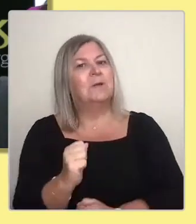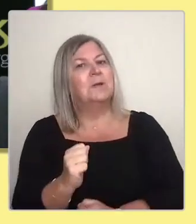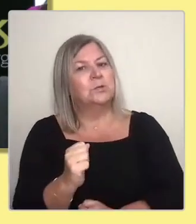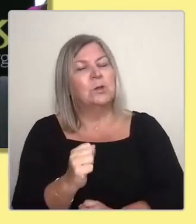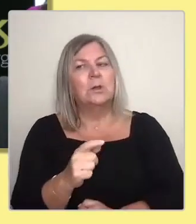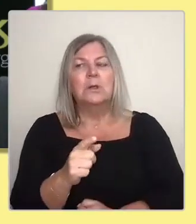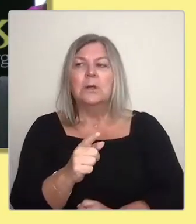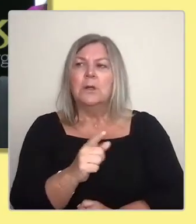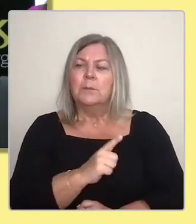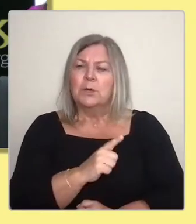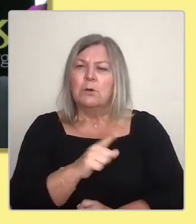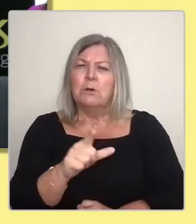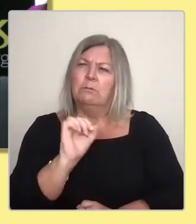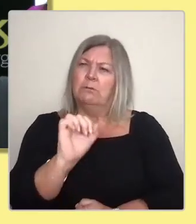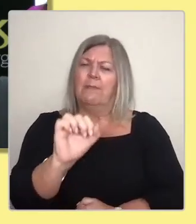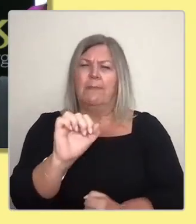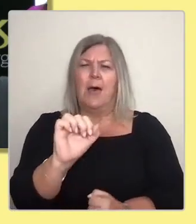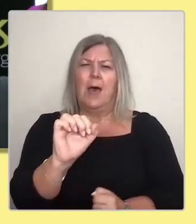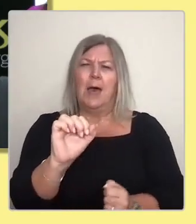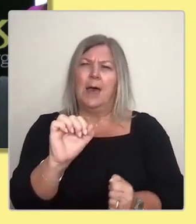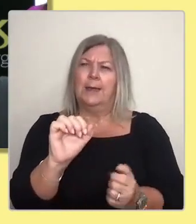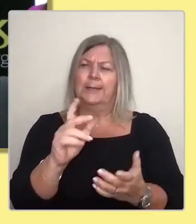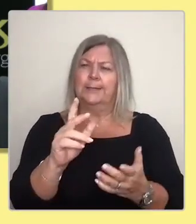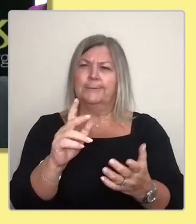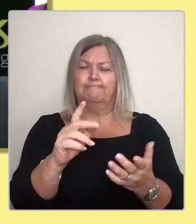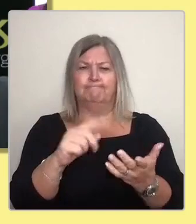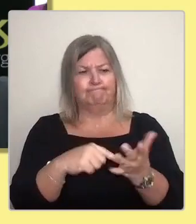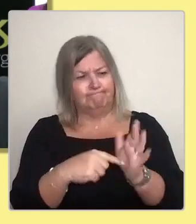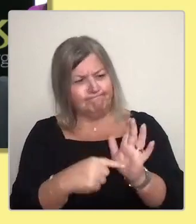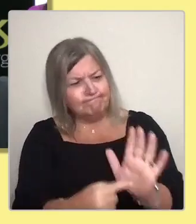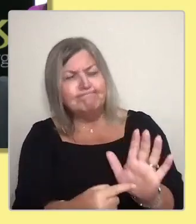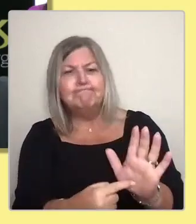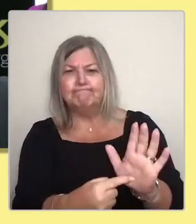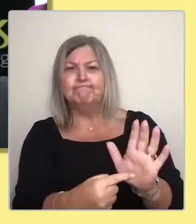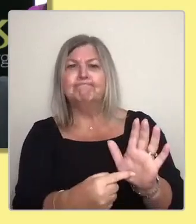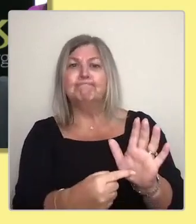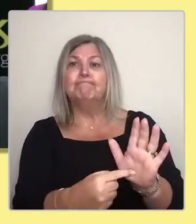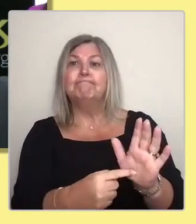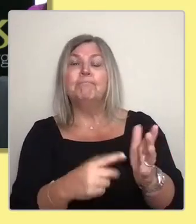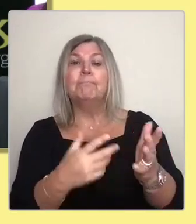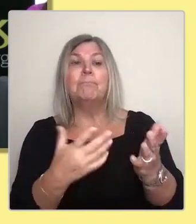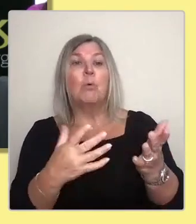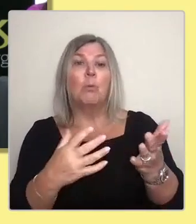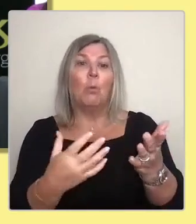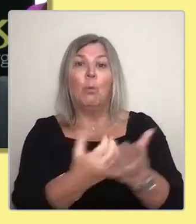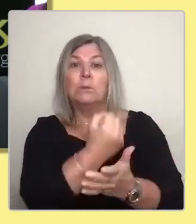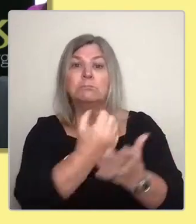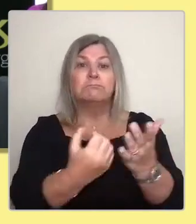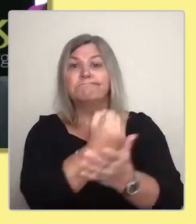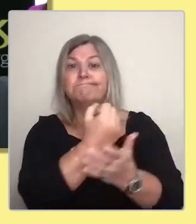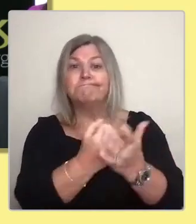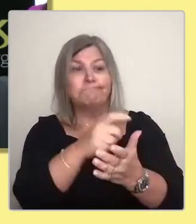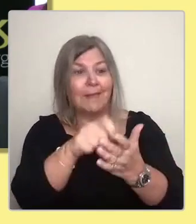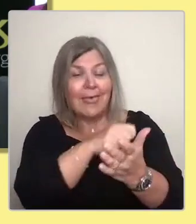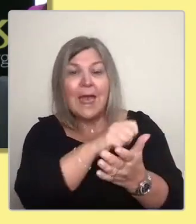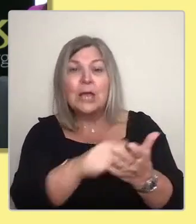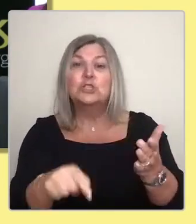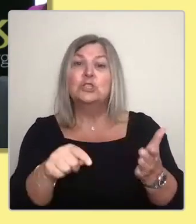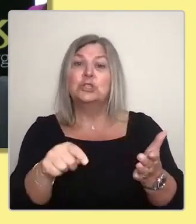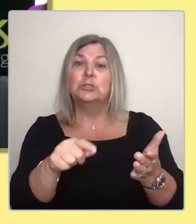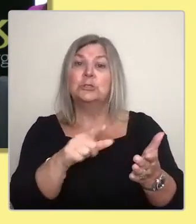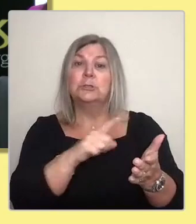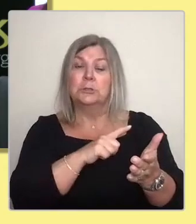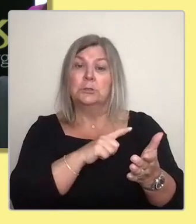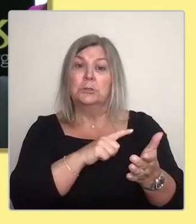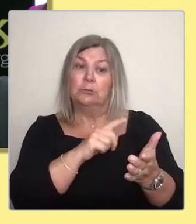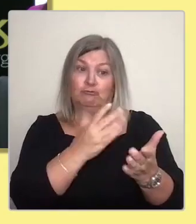seen us win election after election after election. It's that progressive agenda which has grown our support for independence to the heights